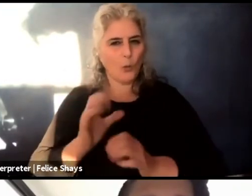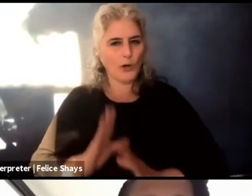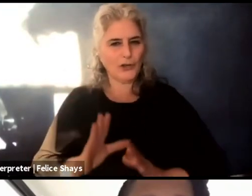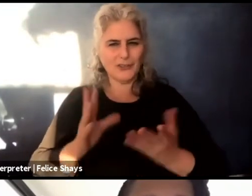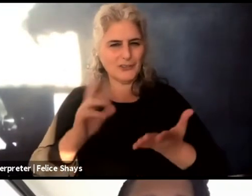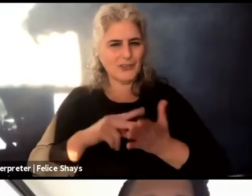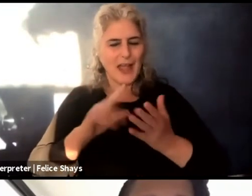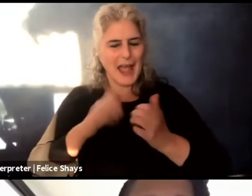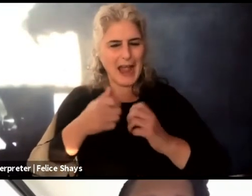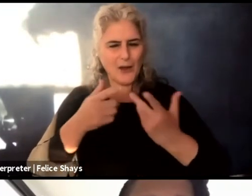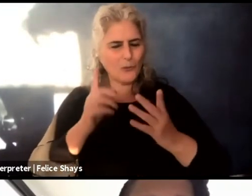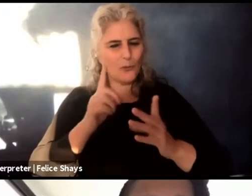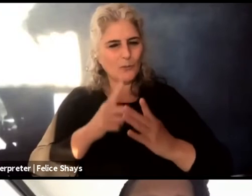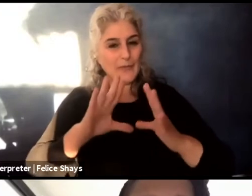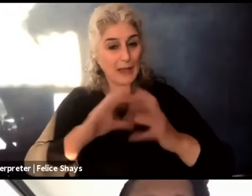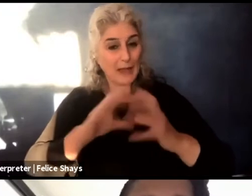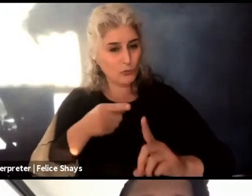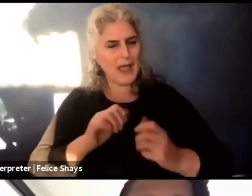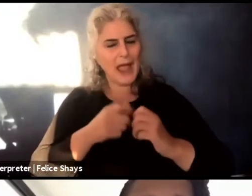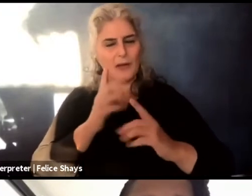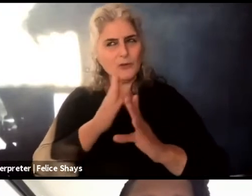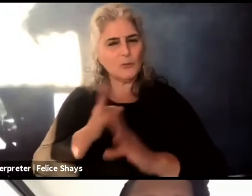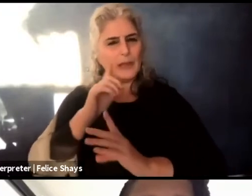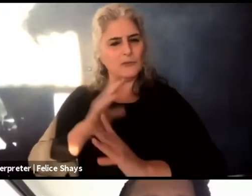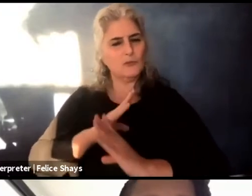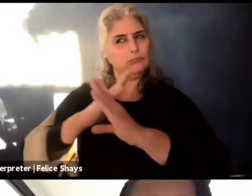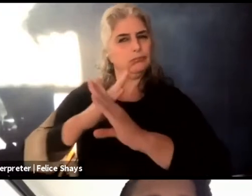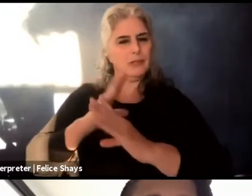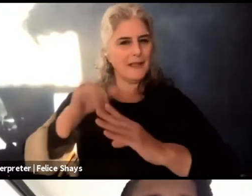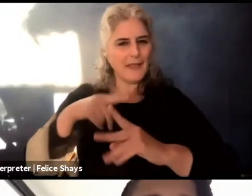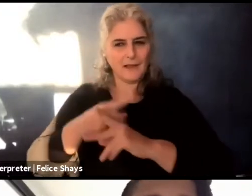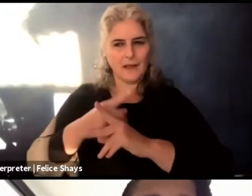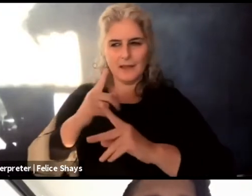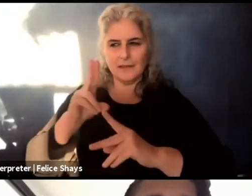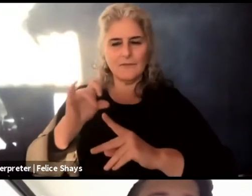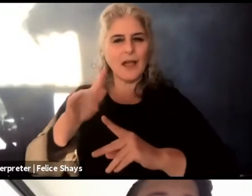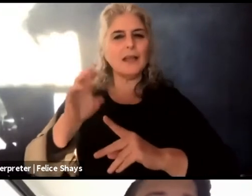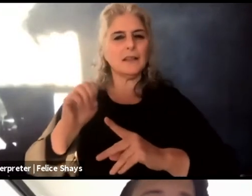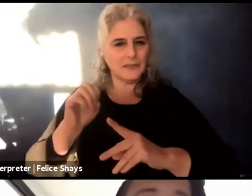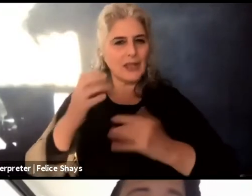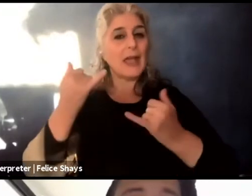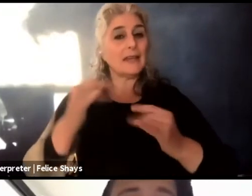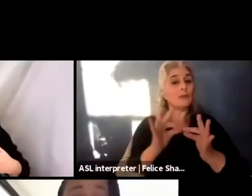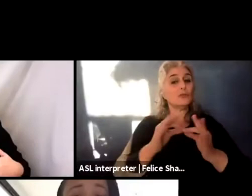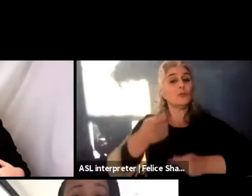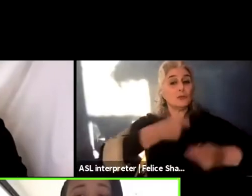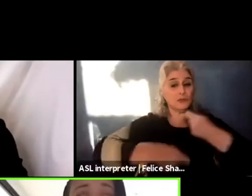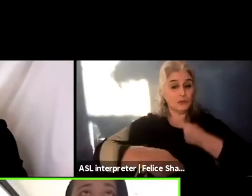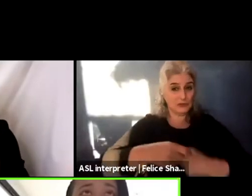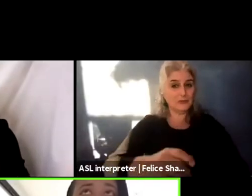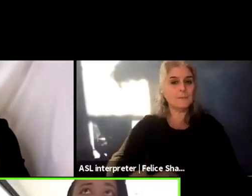this violence? This increased likelihood of violence that's being imposed on folks within the sex worker community? Yeah.